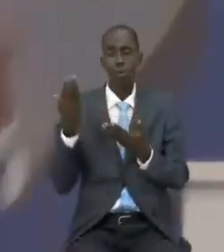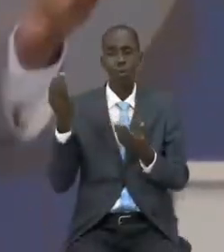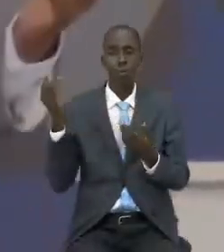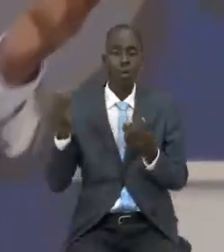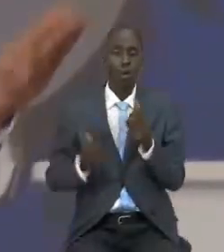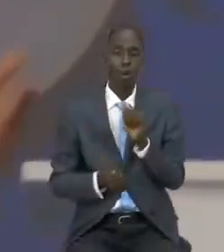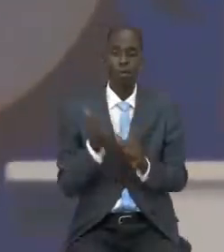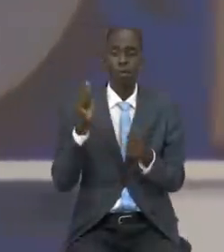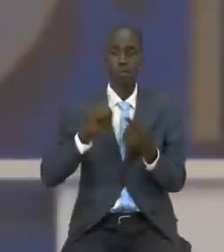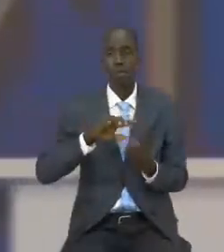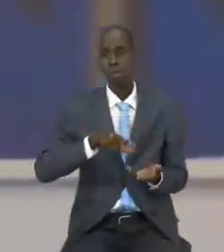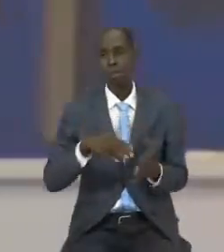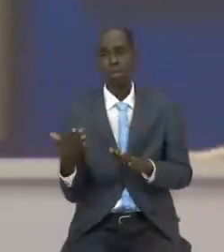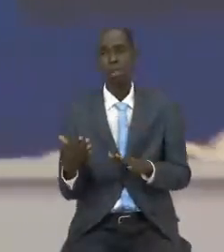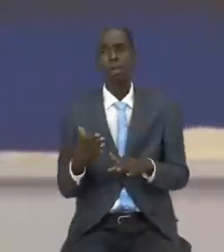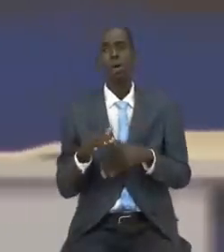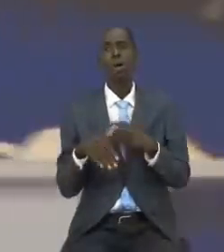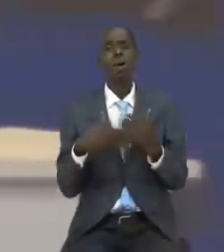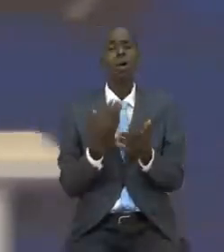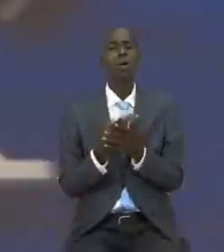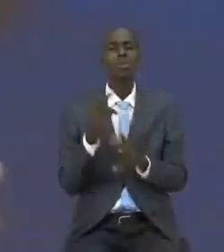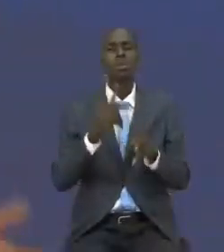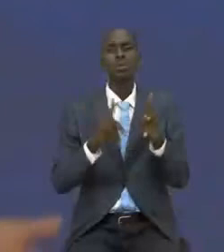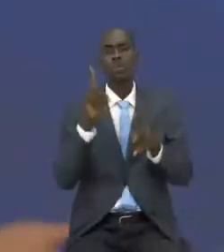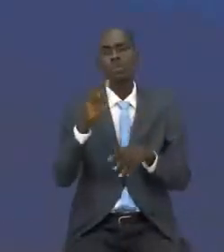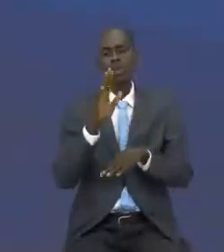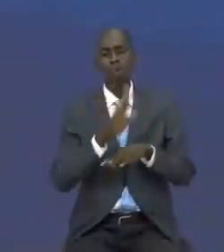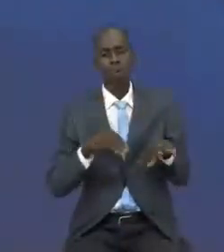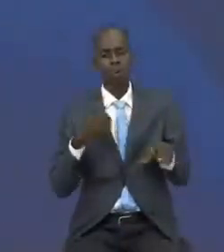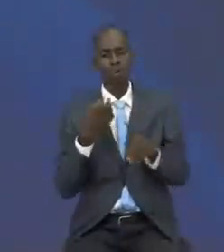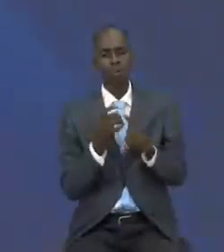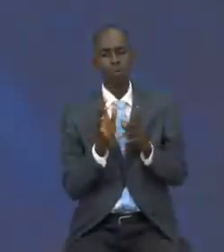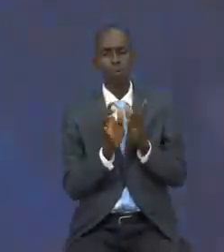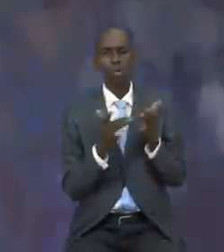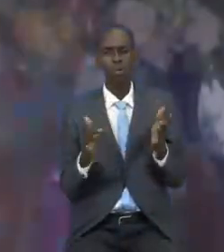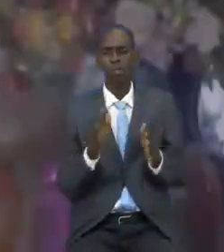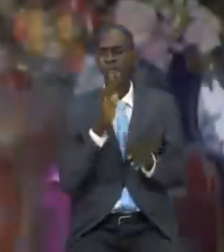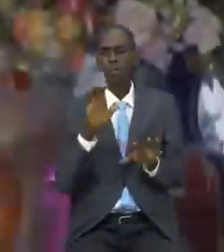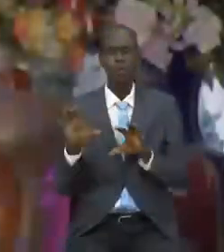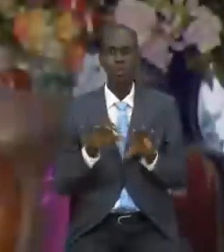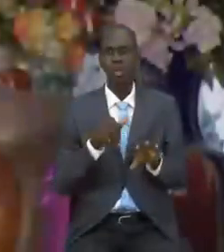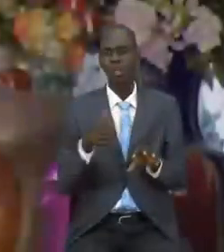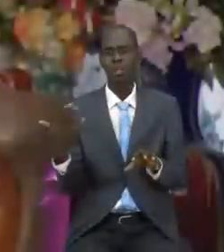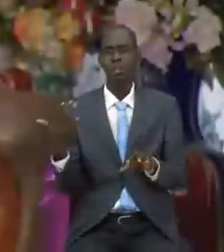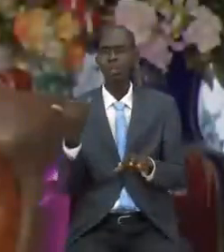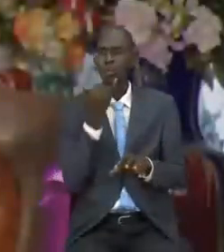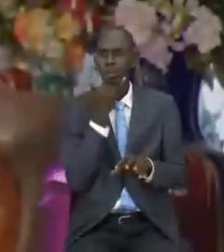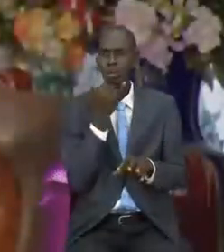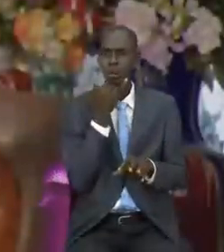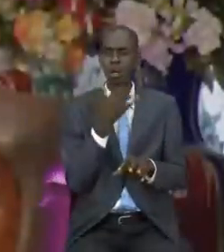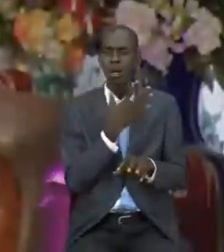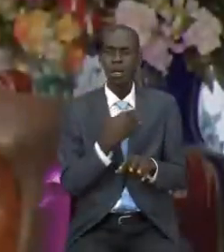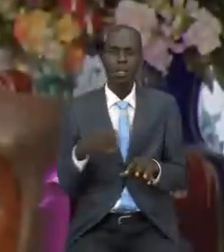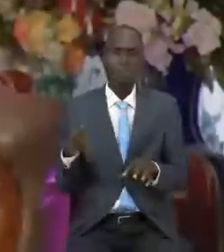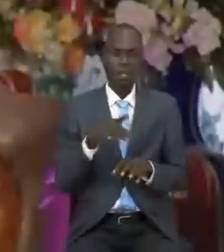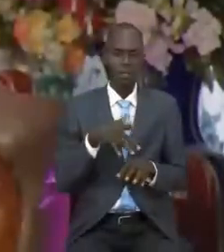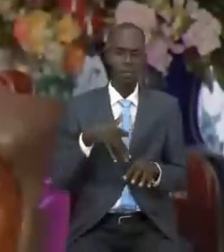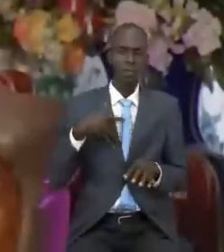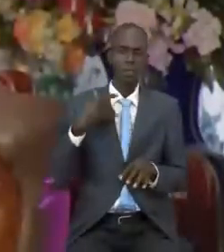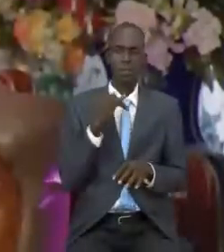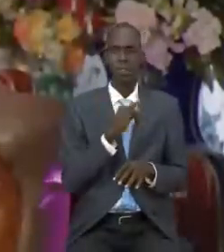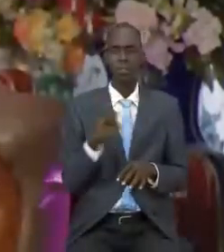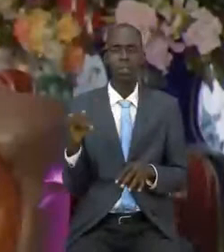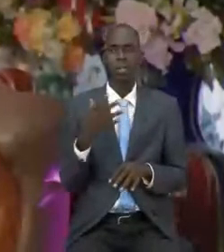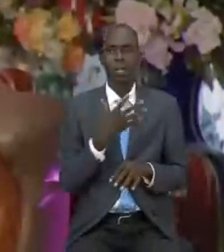fasting. All those people you are talking about, they didn't do any shady thing, and their emotion and their